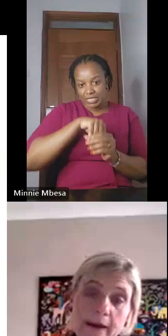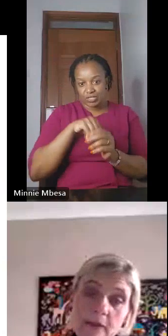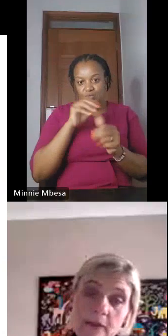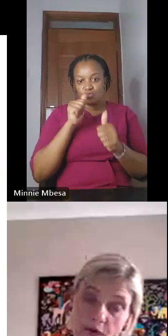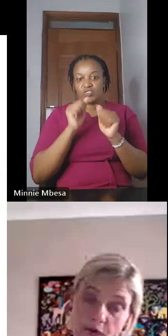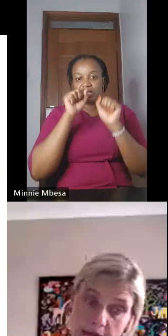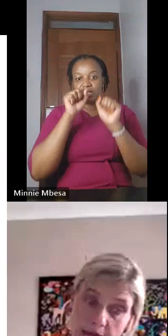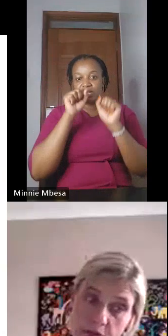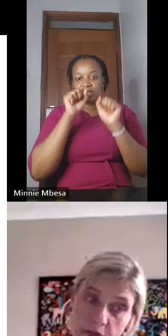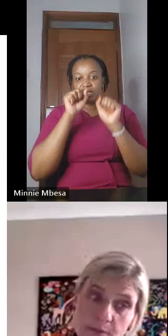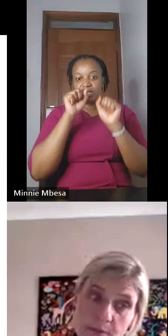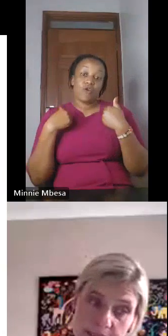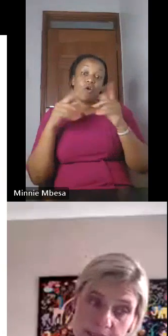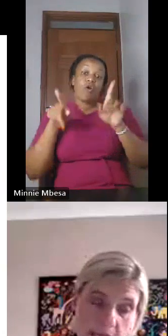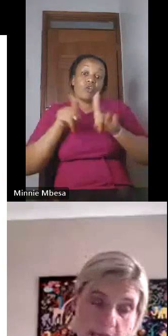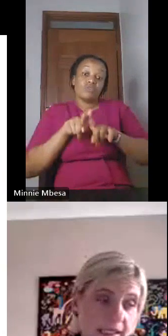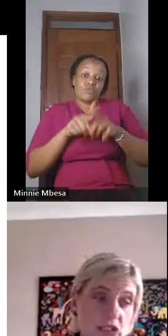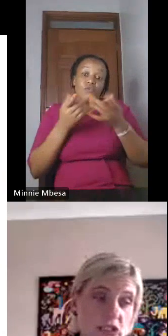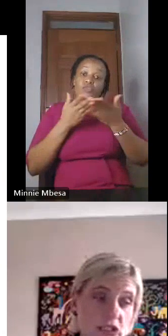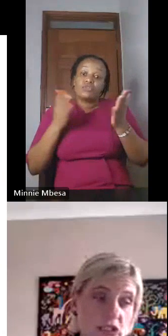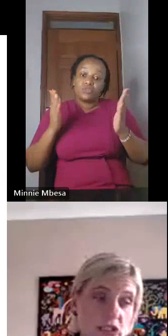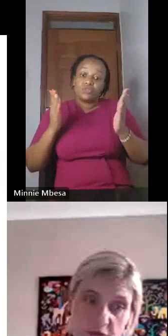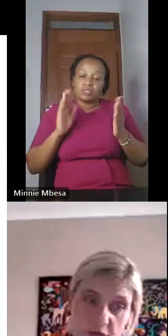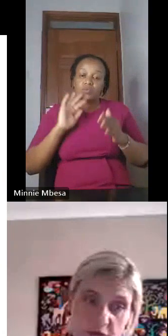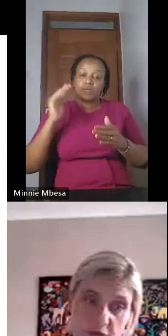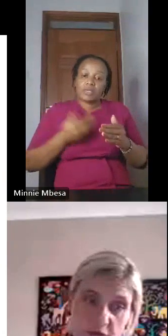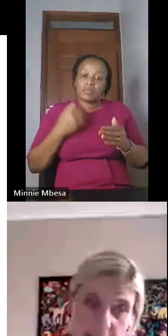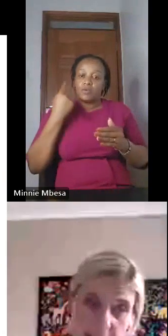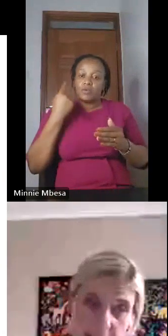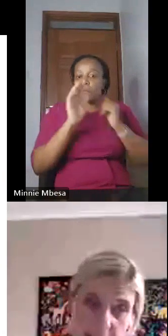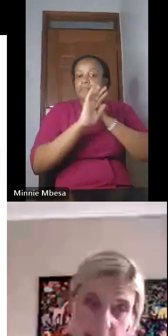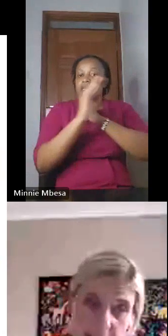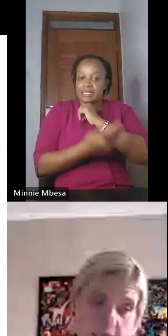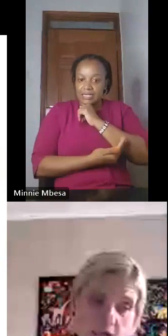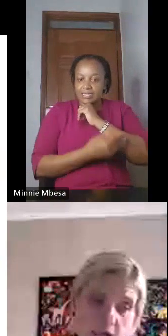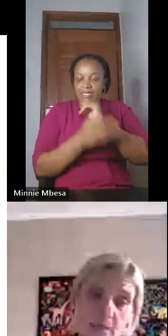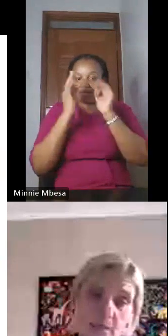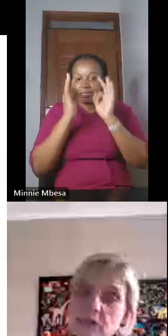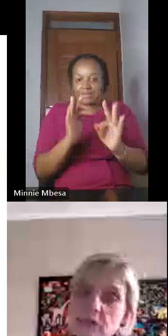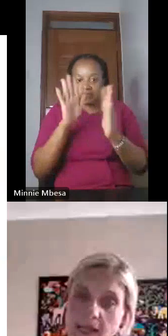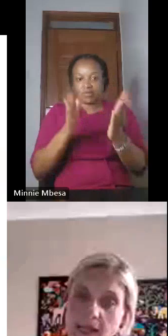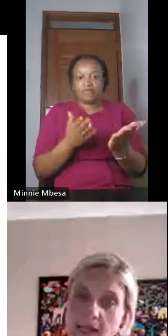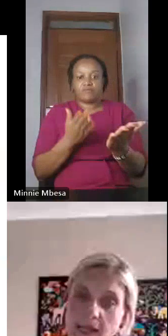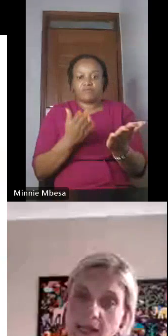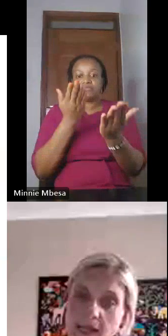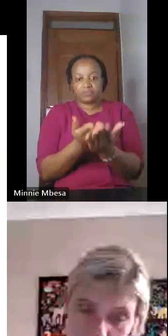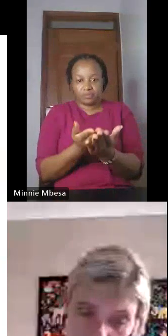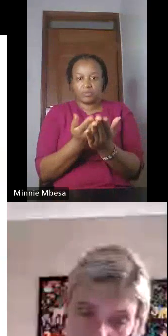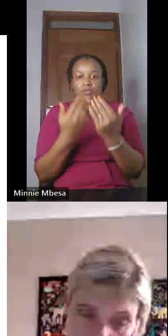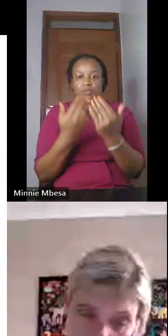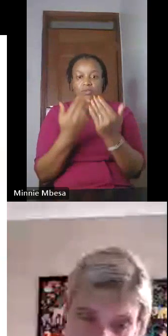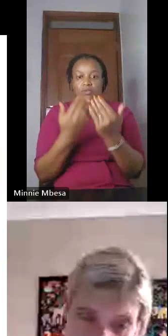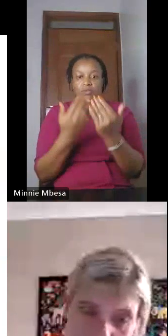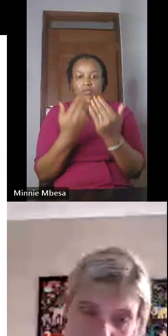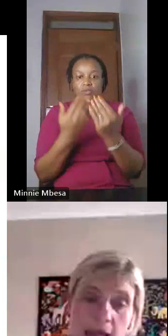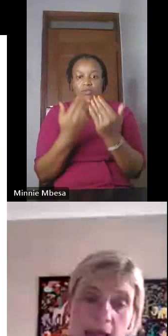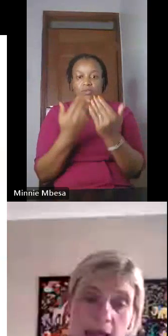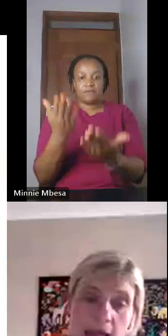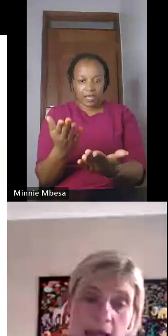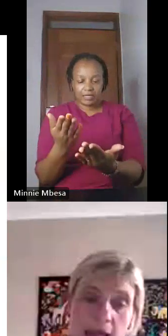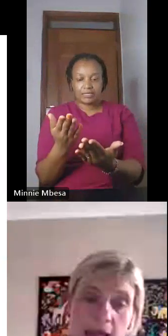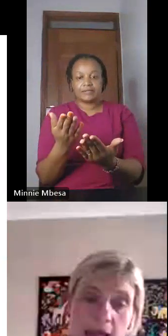pregnant, as you've submitted an application, you've been successfully offered a scholarship and you found out that you've fallen